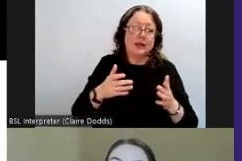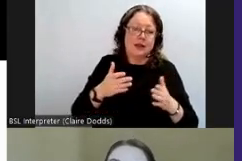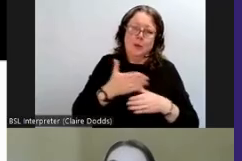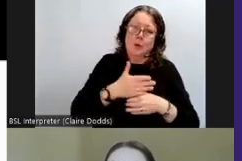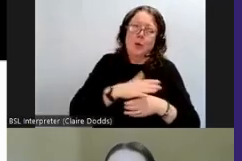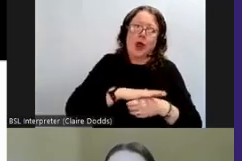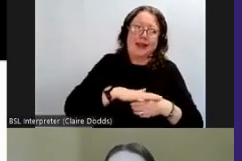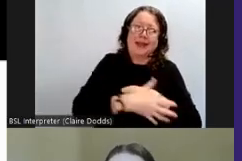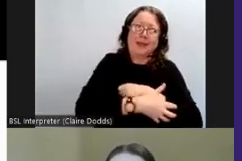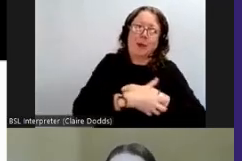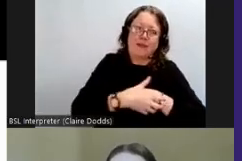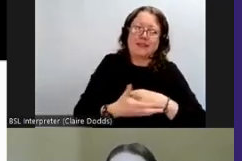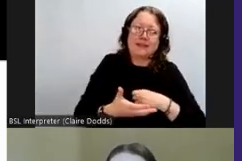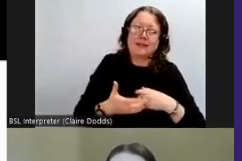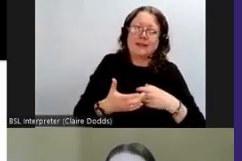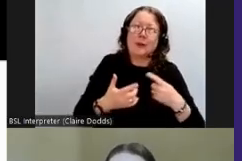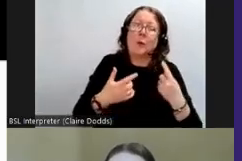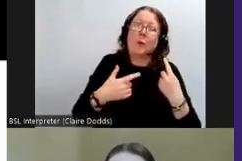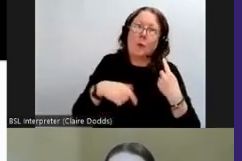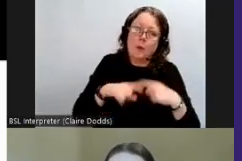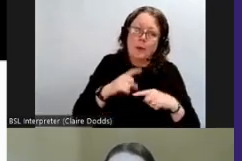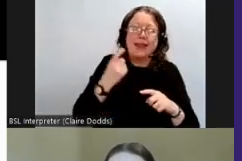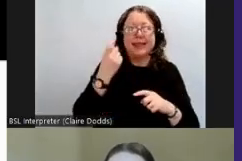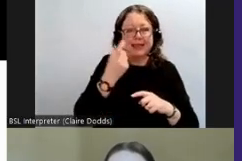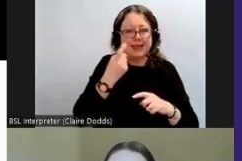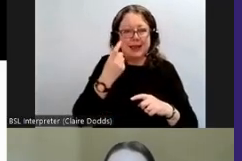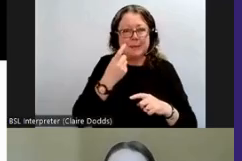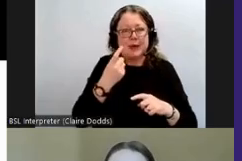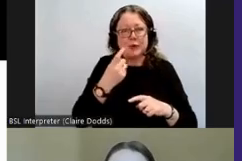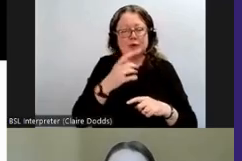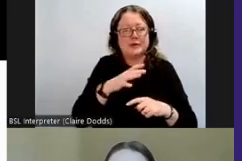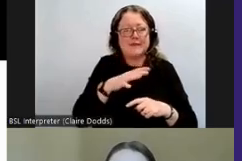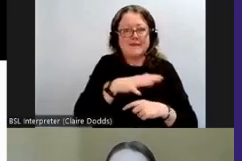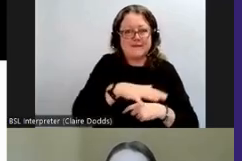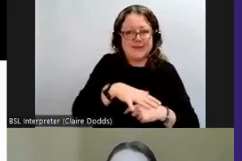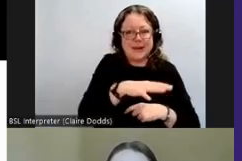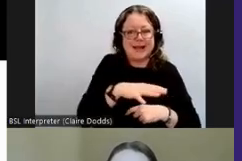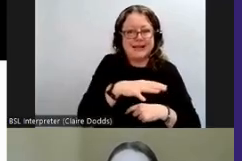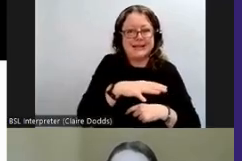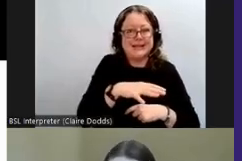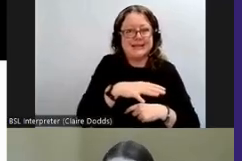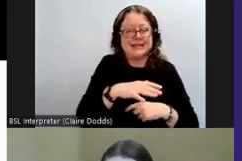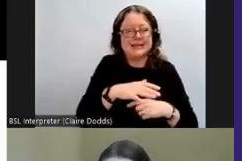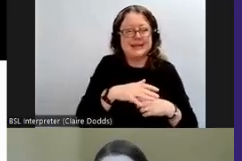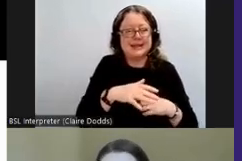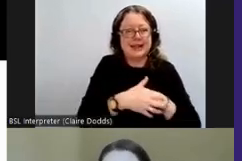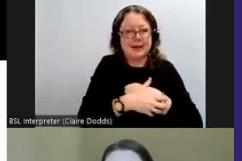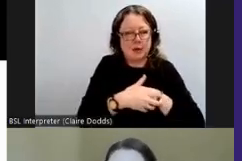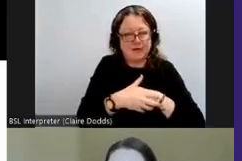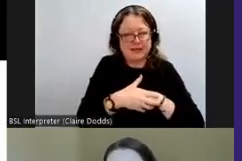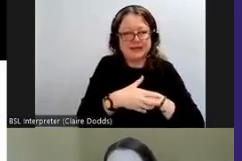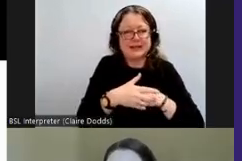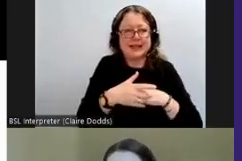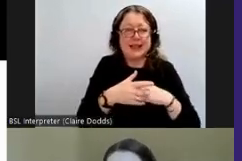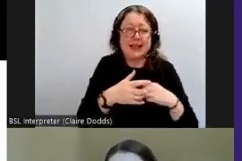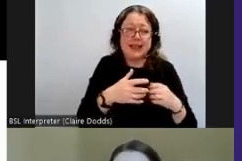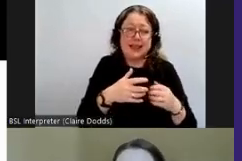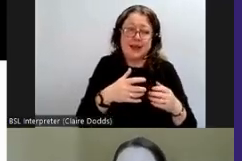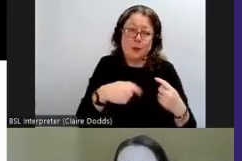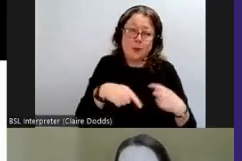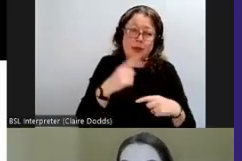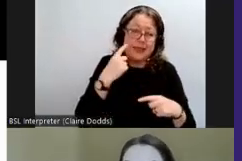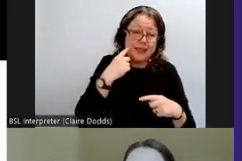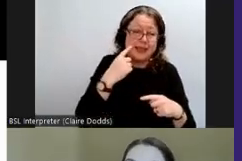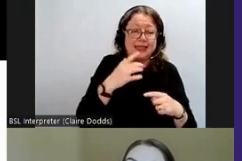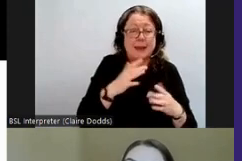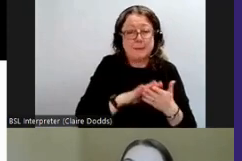do, we tend to think about families living in poverty if they lack the resources to obtain the types of diet, participate